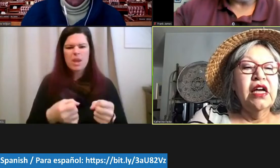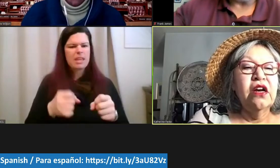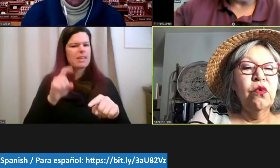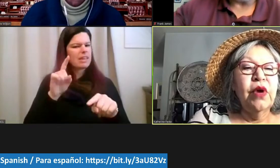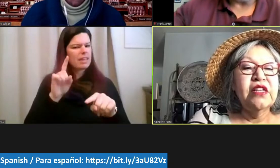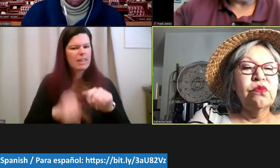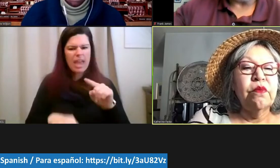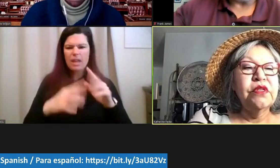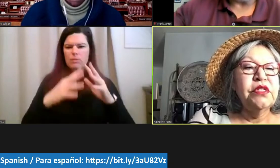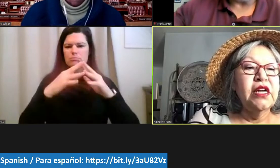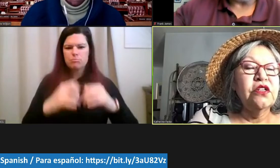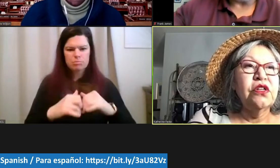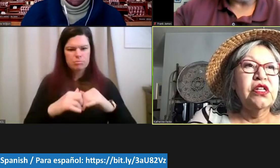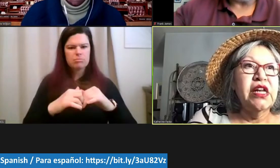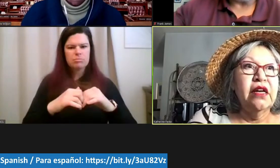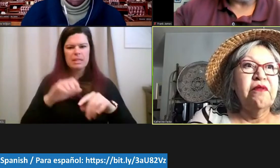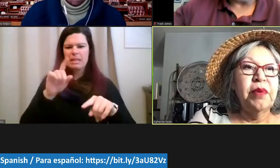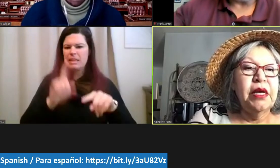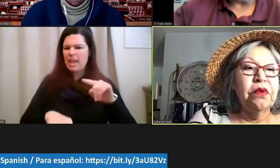denial can erase what was done.